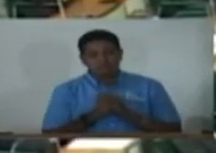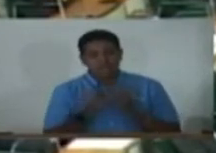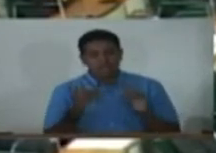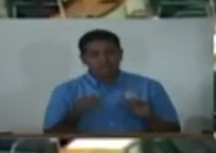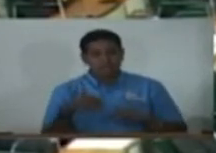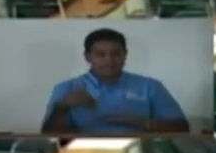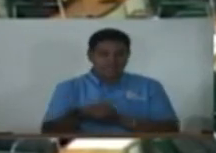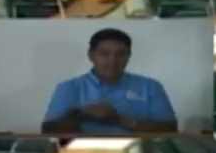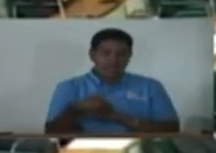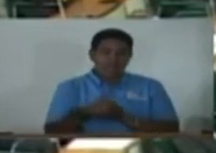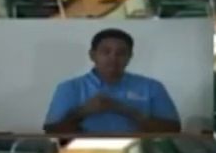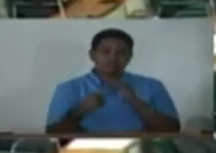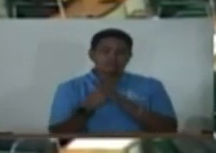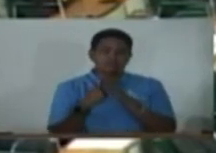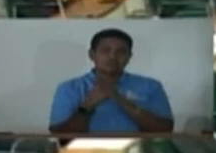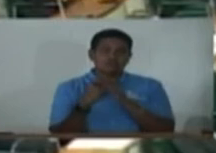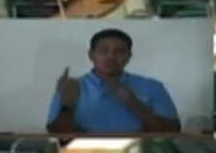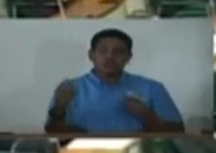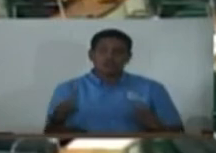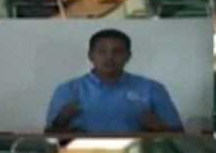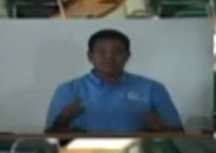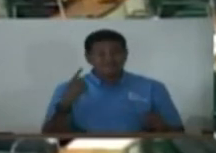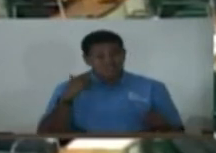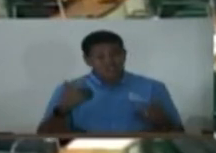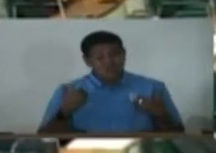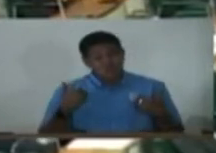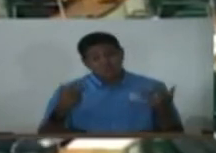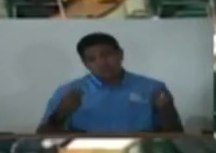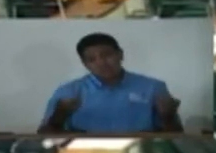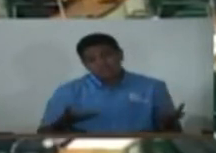Nightly curfew. I mean, for young people,